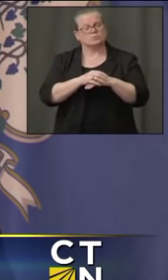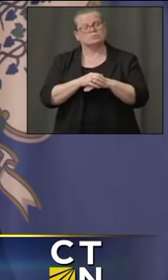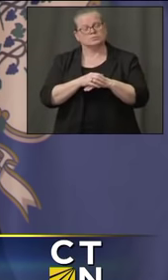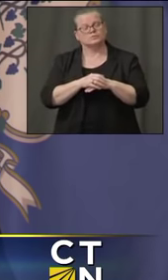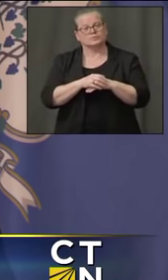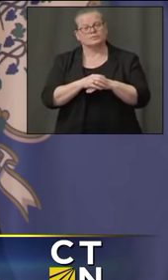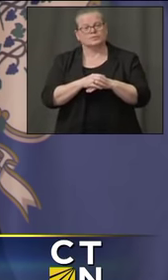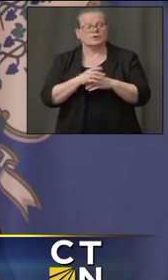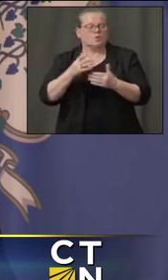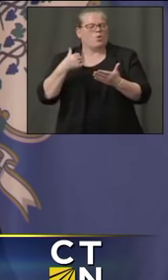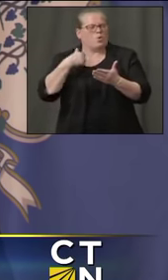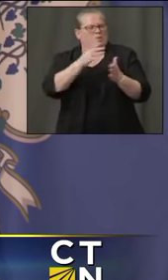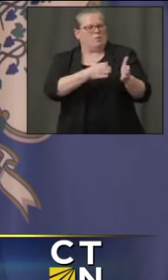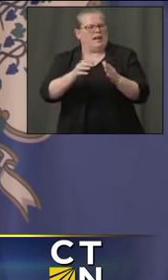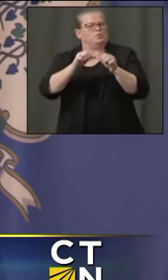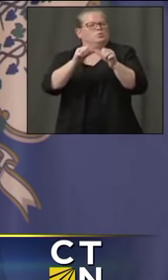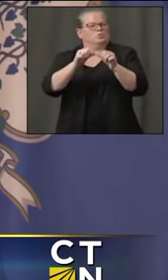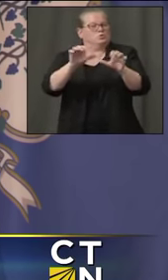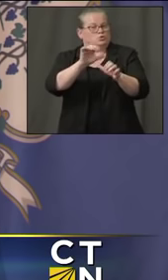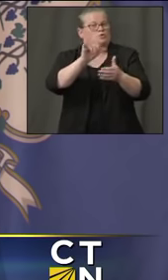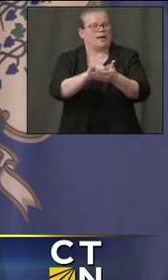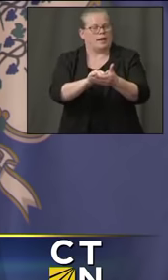The Waterbury Republican American.